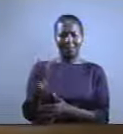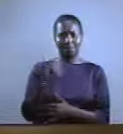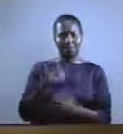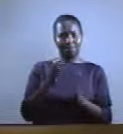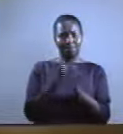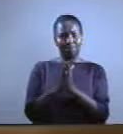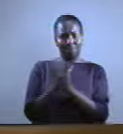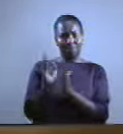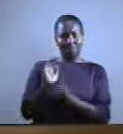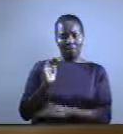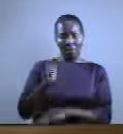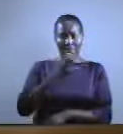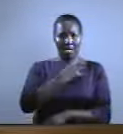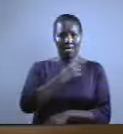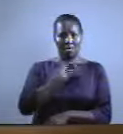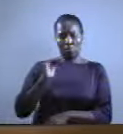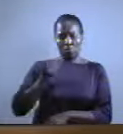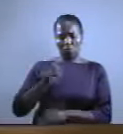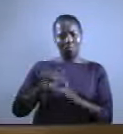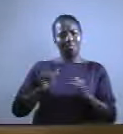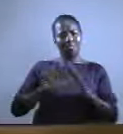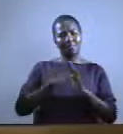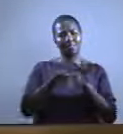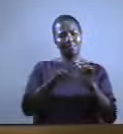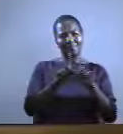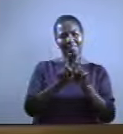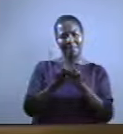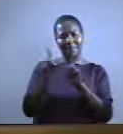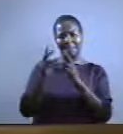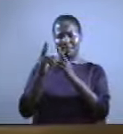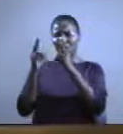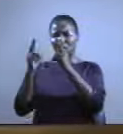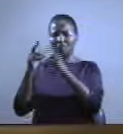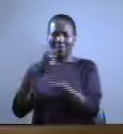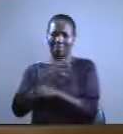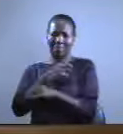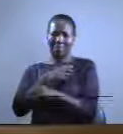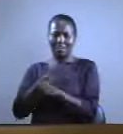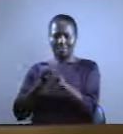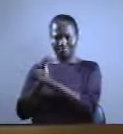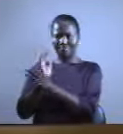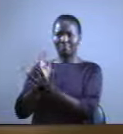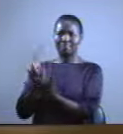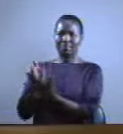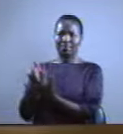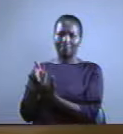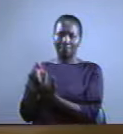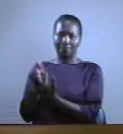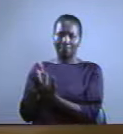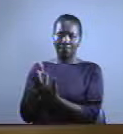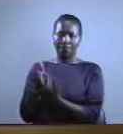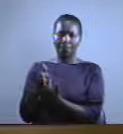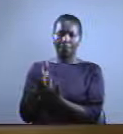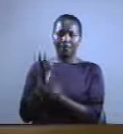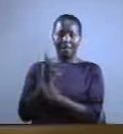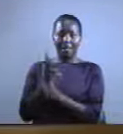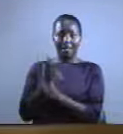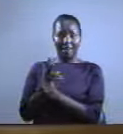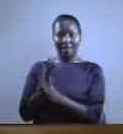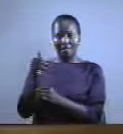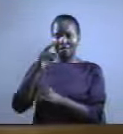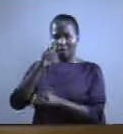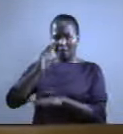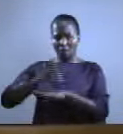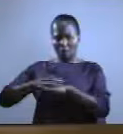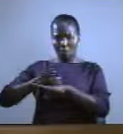of Women, Children and People with Disabilities and also on the Minister of Higher Education to urgently intervene in this matter. Furthermore, they must conduct an